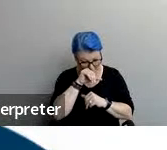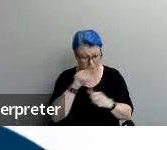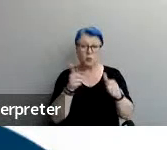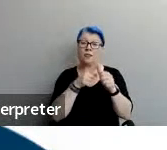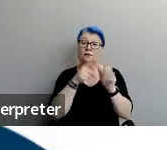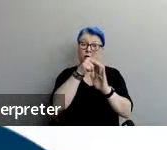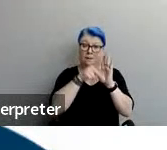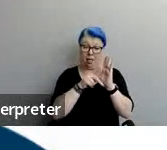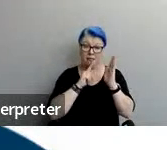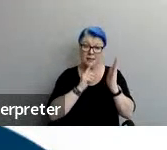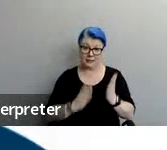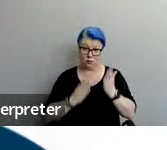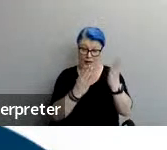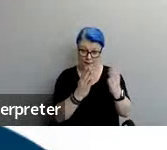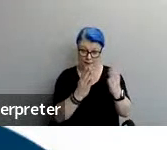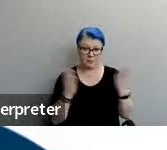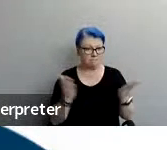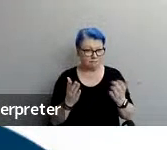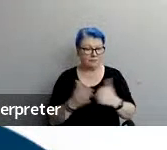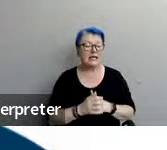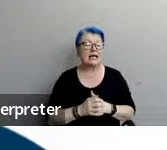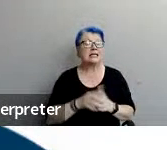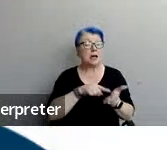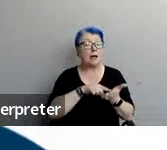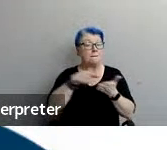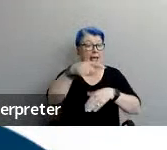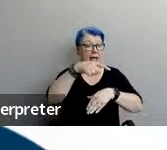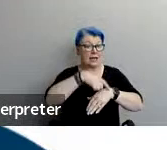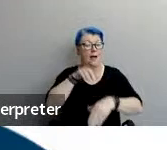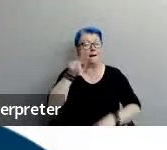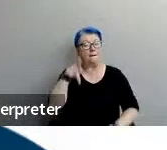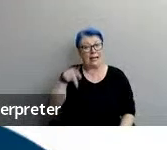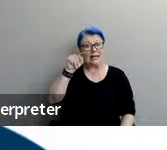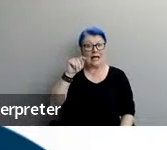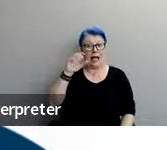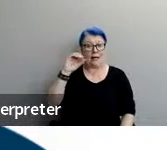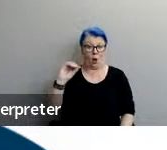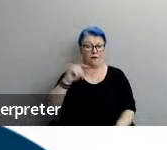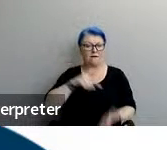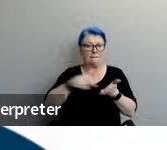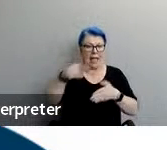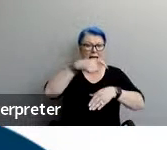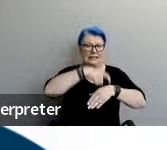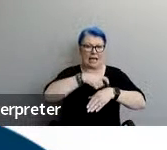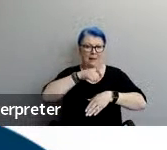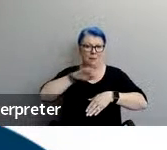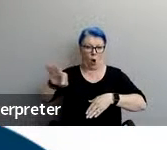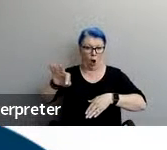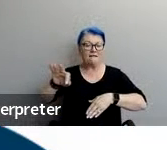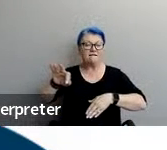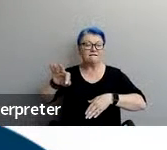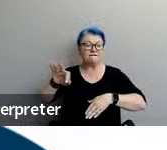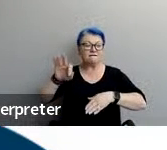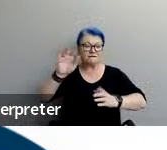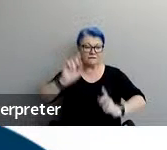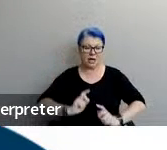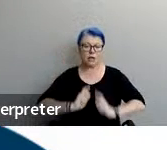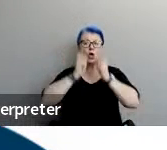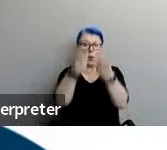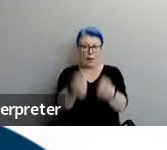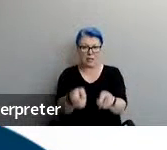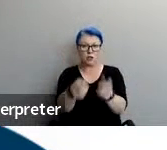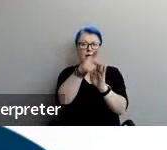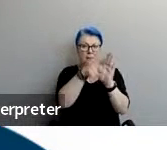First policy recommendation is a paid time observation policy meant to help staff members who